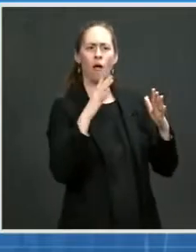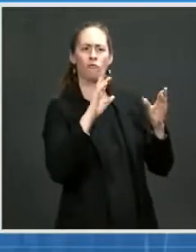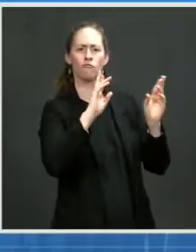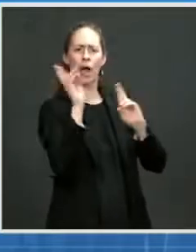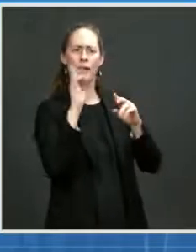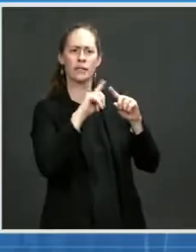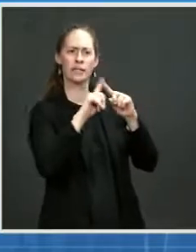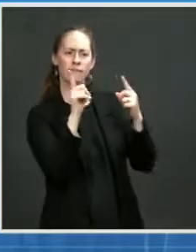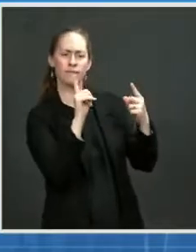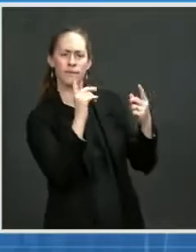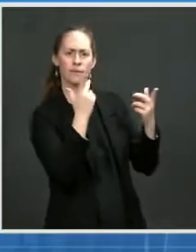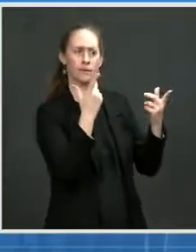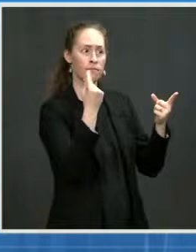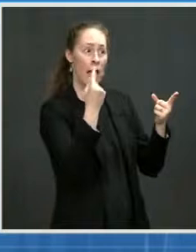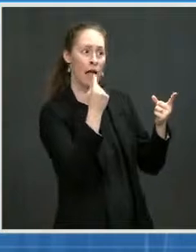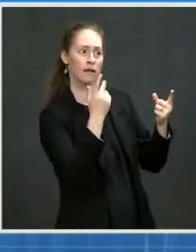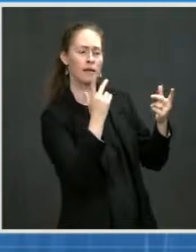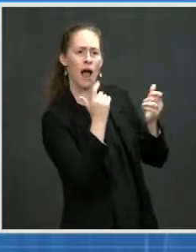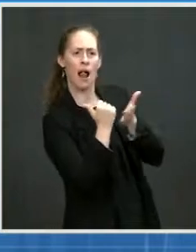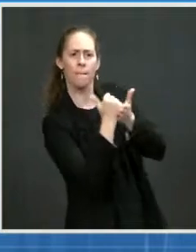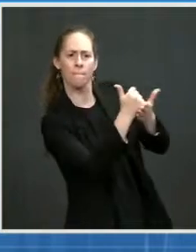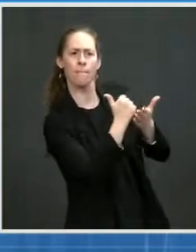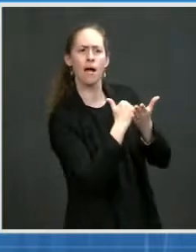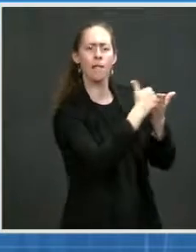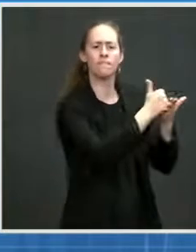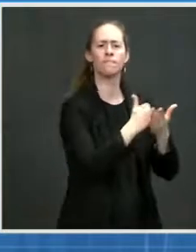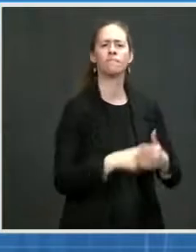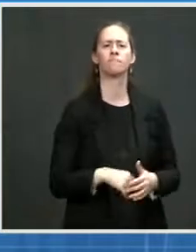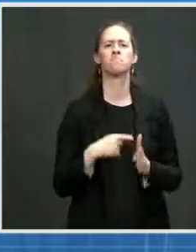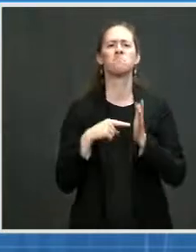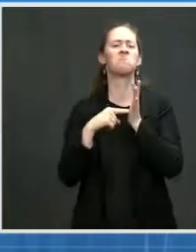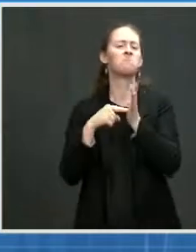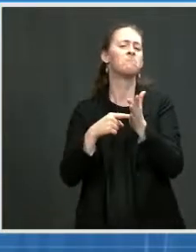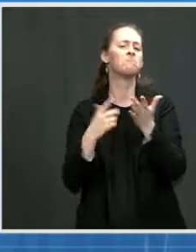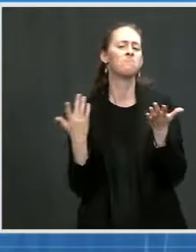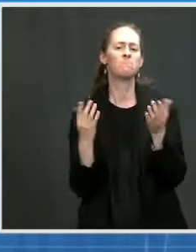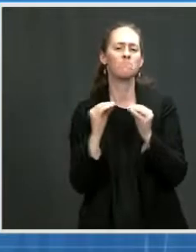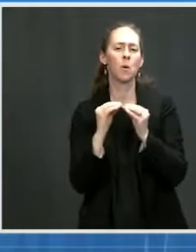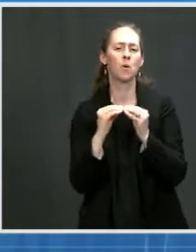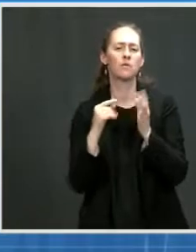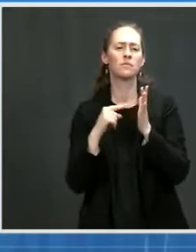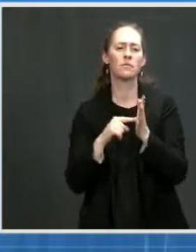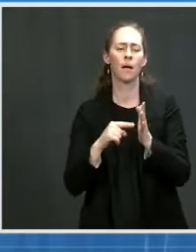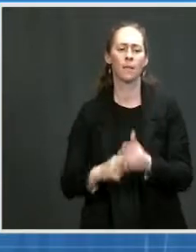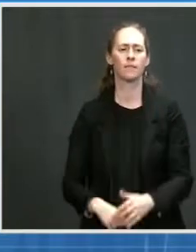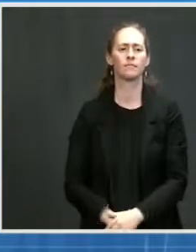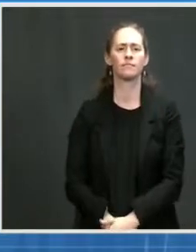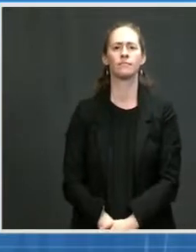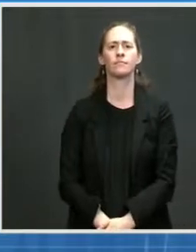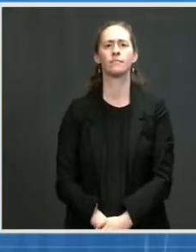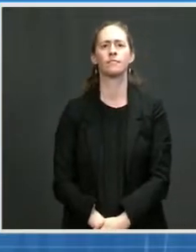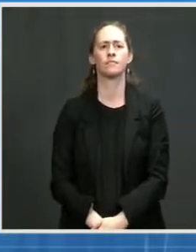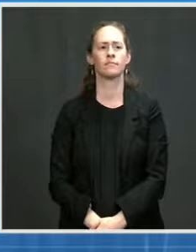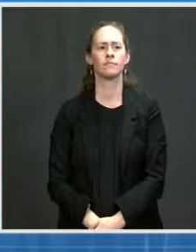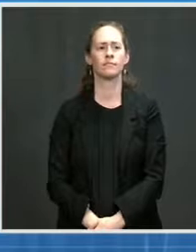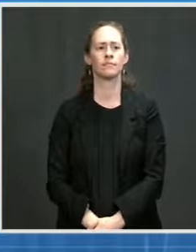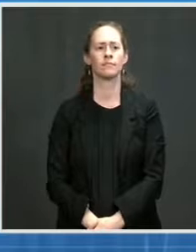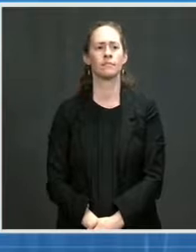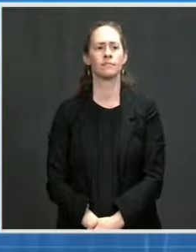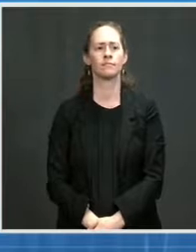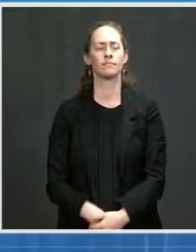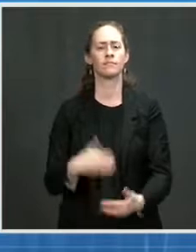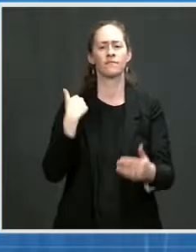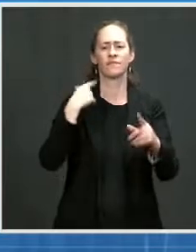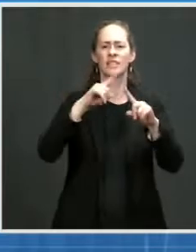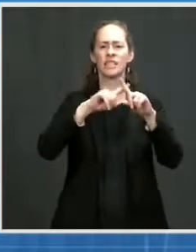and effective. Next slide. I spoke to this group previously about the NIH treatment guidelines panel, which